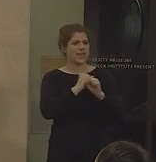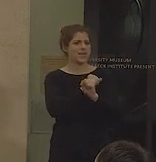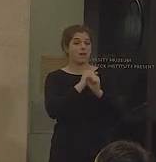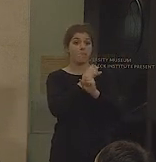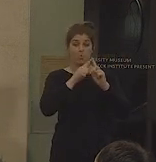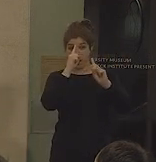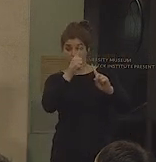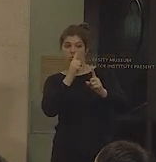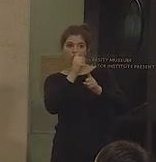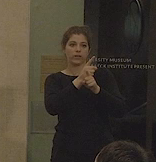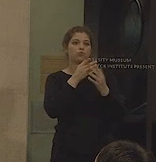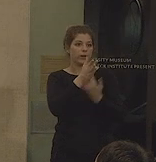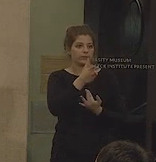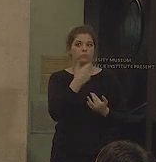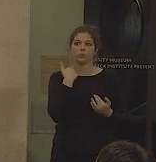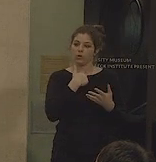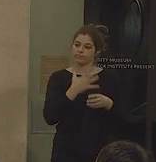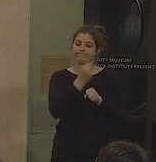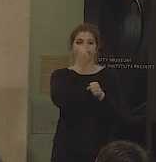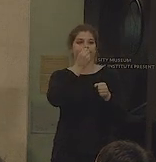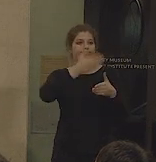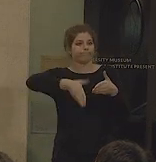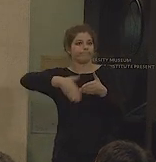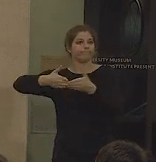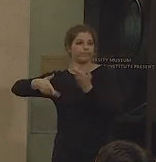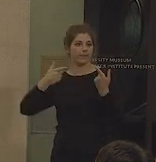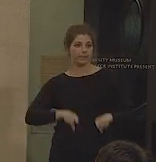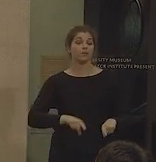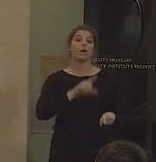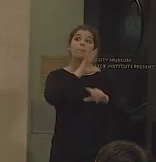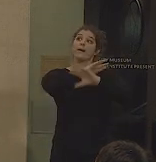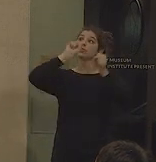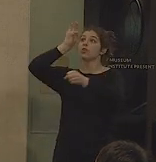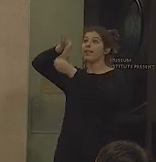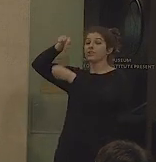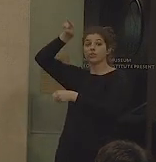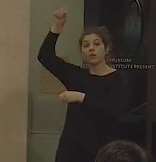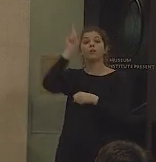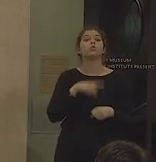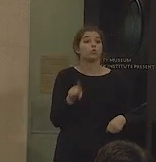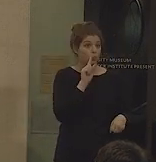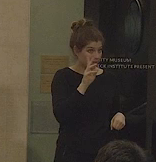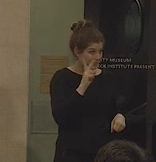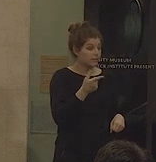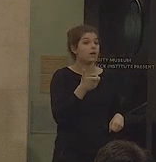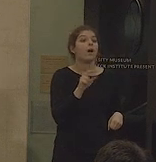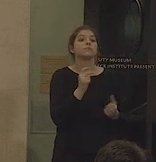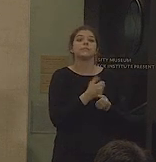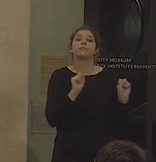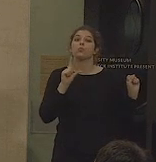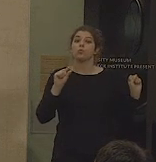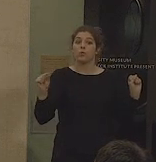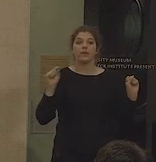we're going in the right direction. We are getting things done. In the presidential election, you will see gun safety in